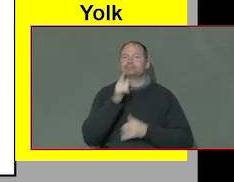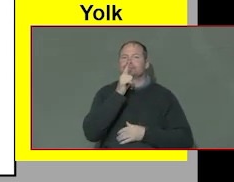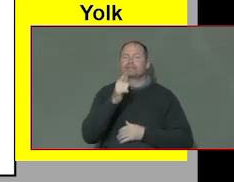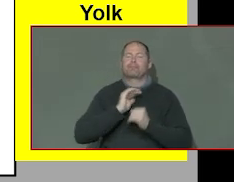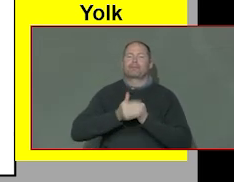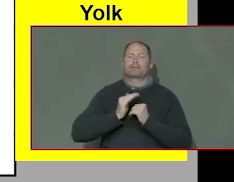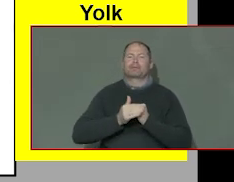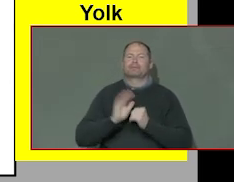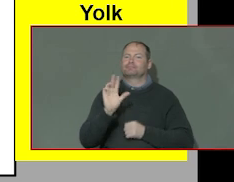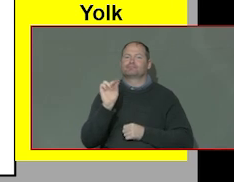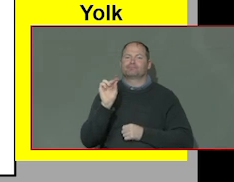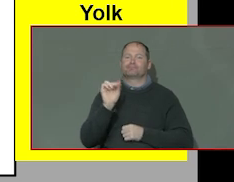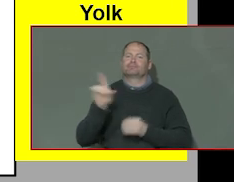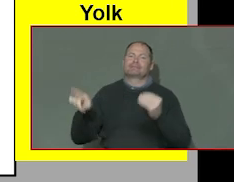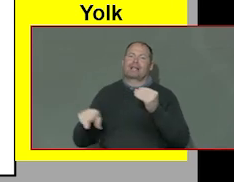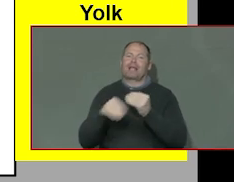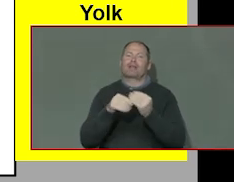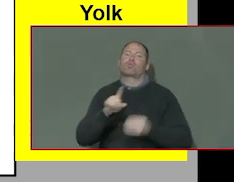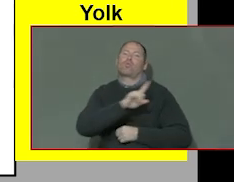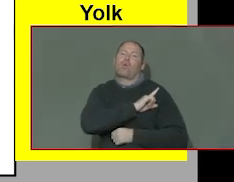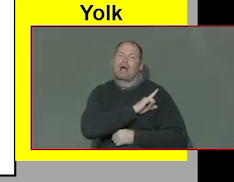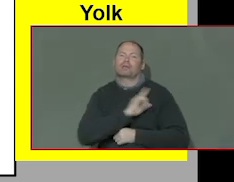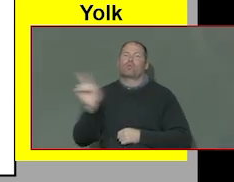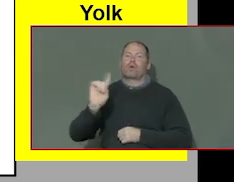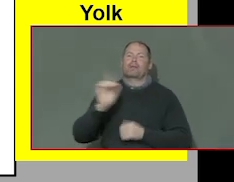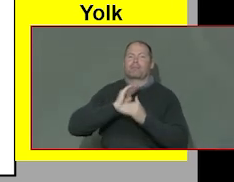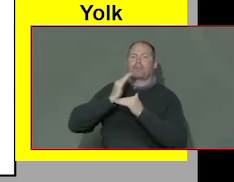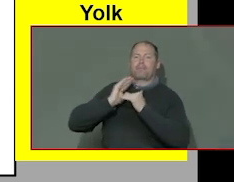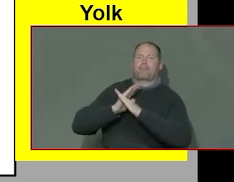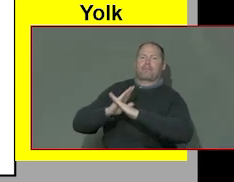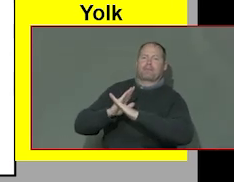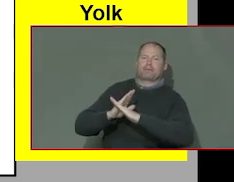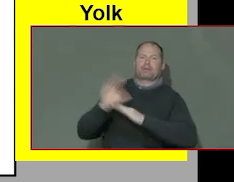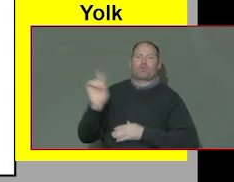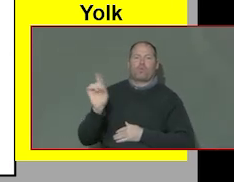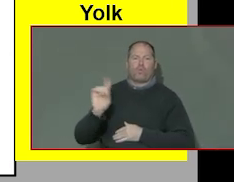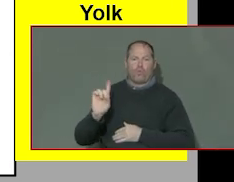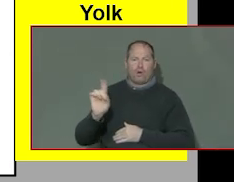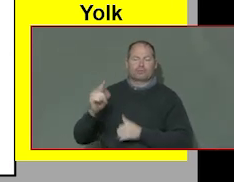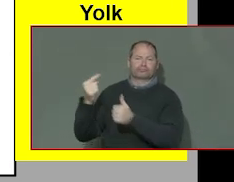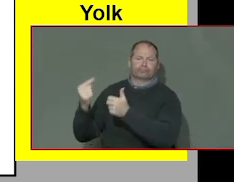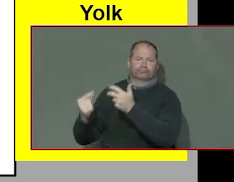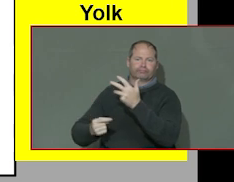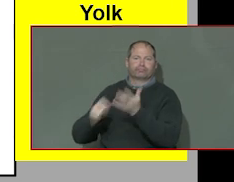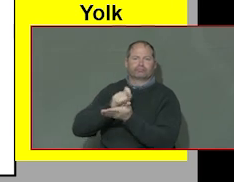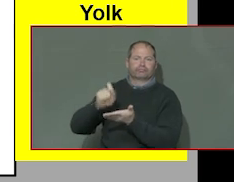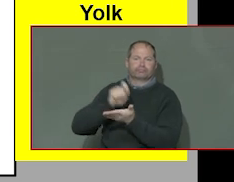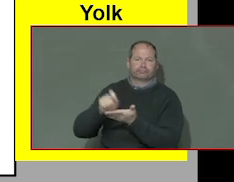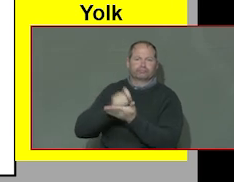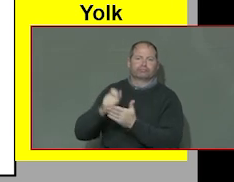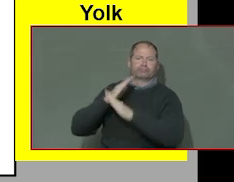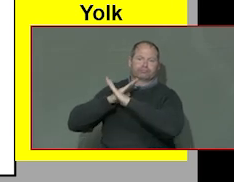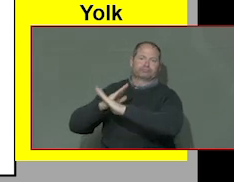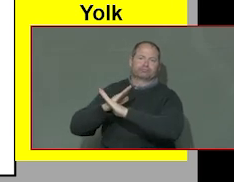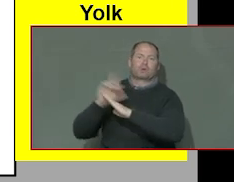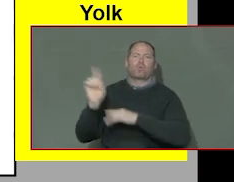protection. You must tell me protection against what? So make sure you say the things that they are protected from.